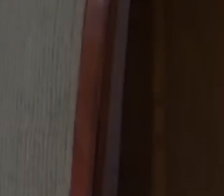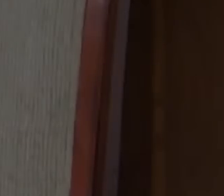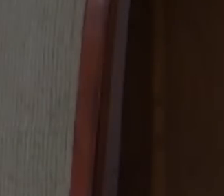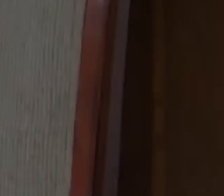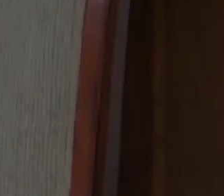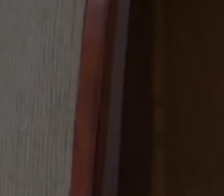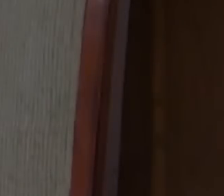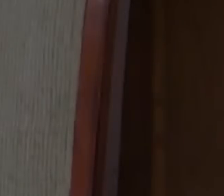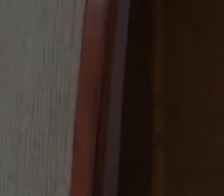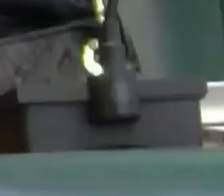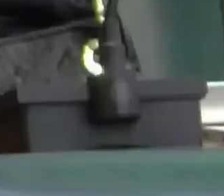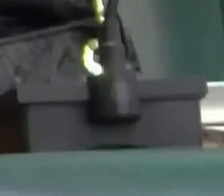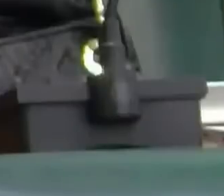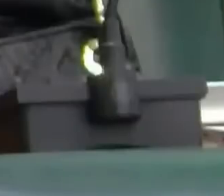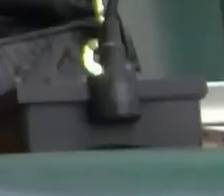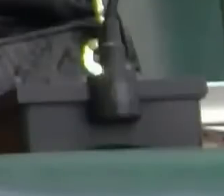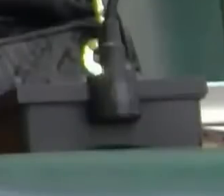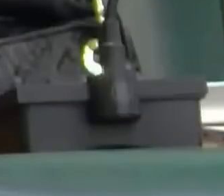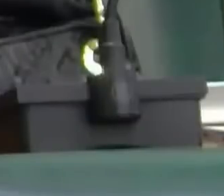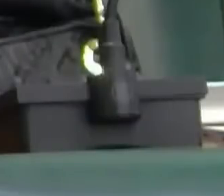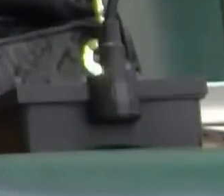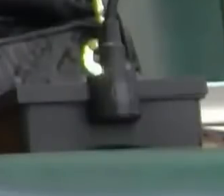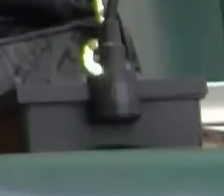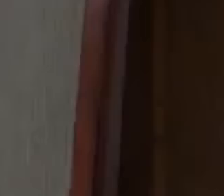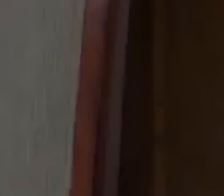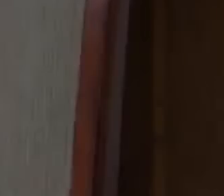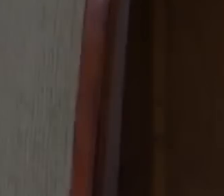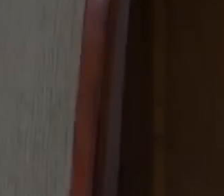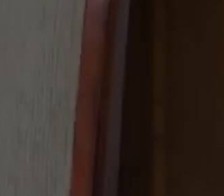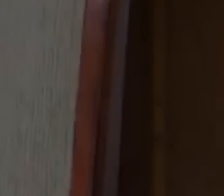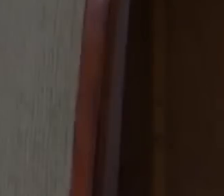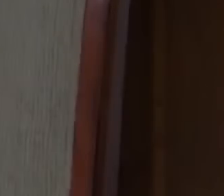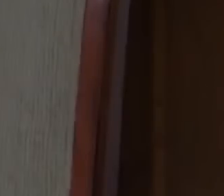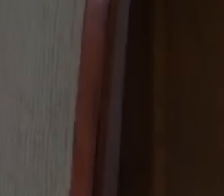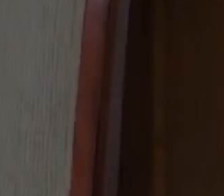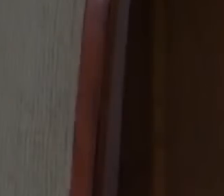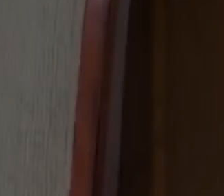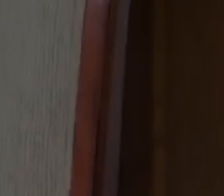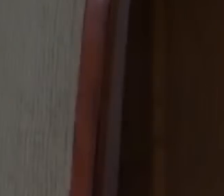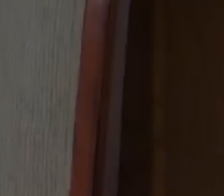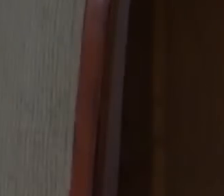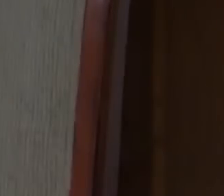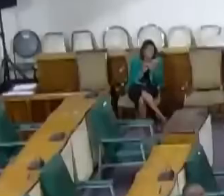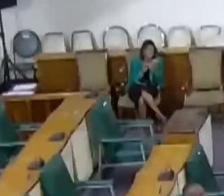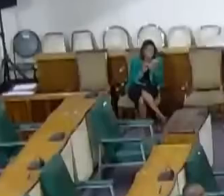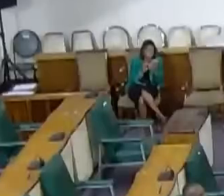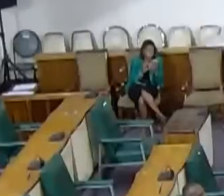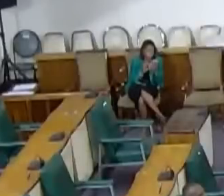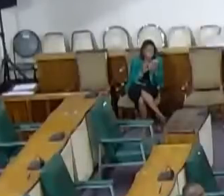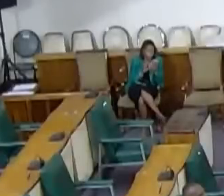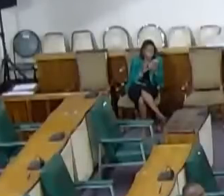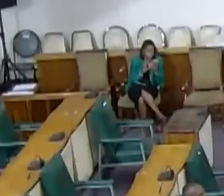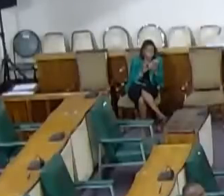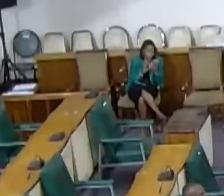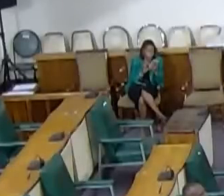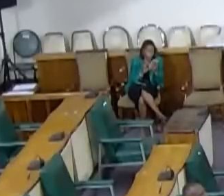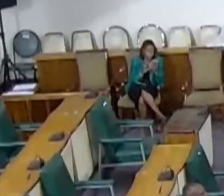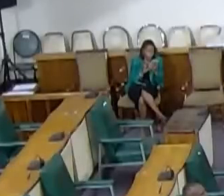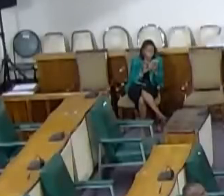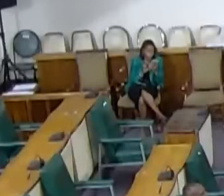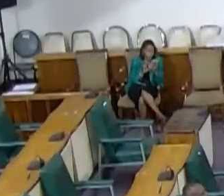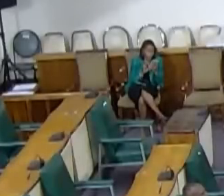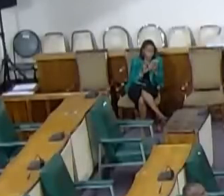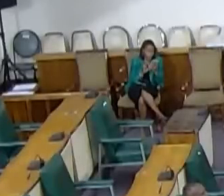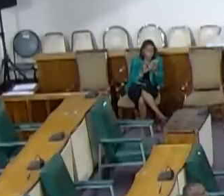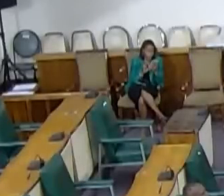the Standing Orders Committee is adjourned. Question, when this report is done, it has to be signed